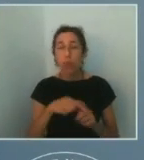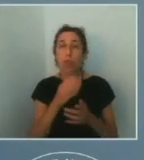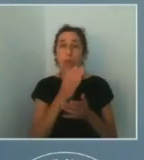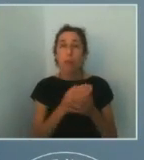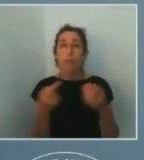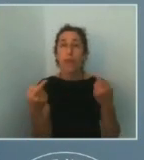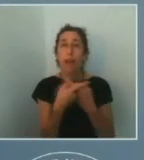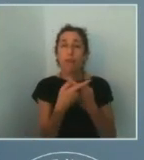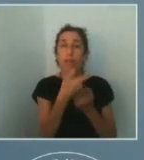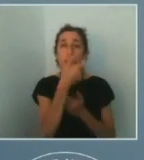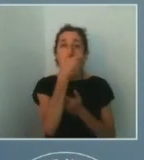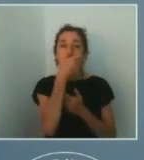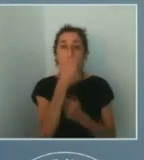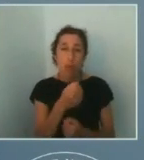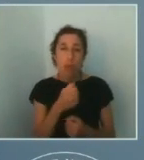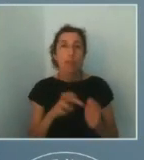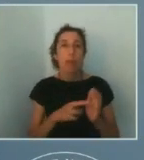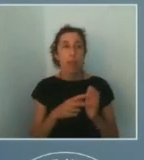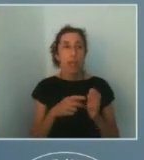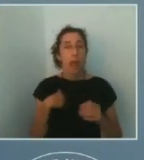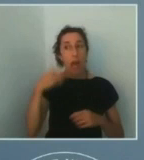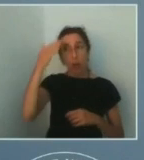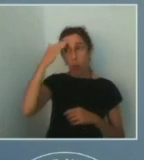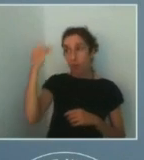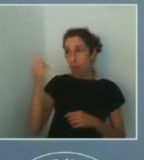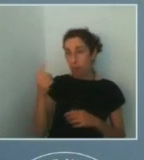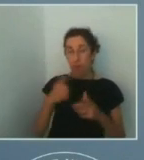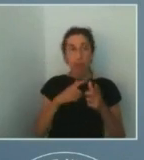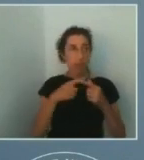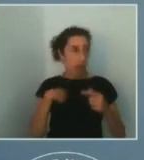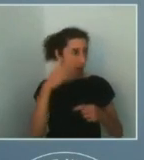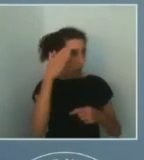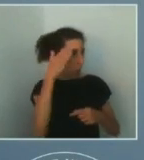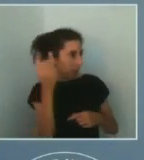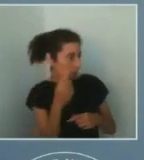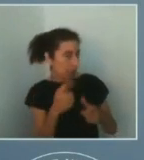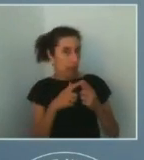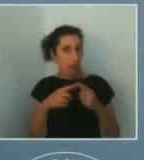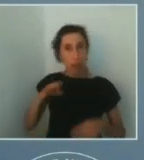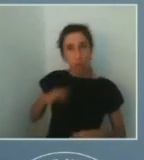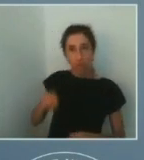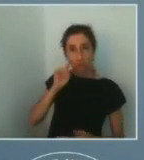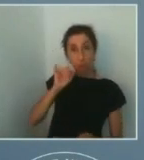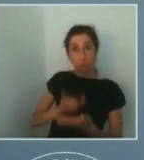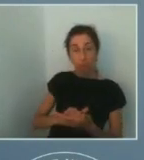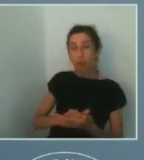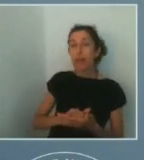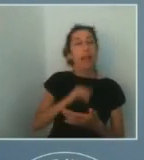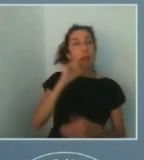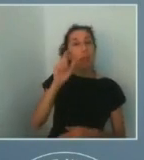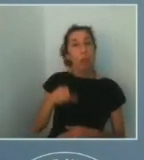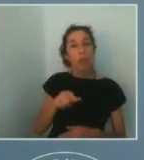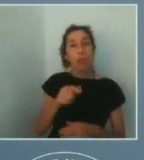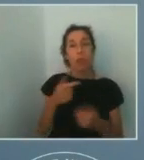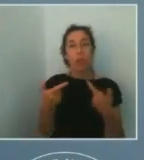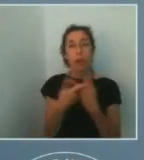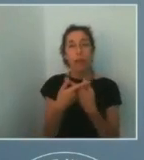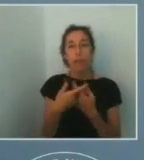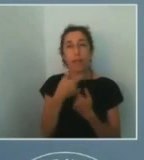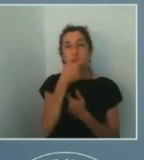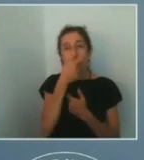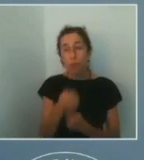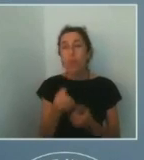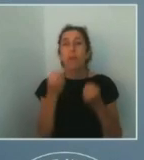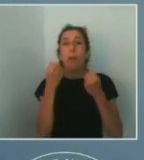New York, as part of her campaign to run for that position, promised to investigate the